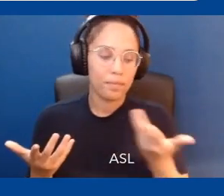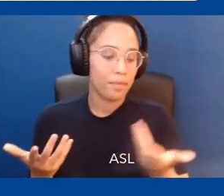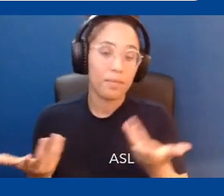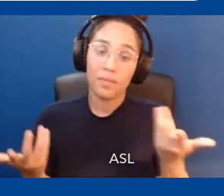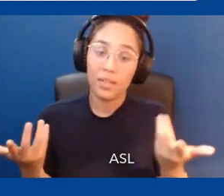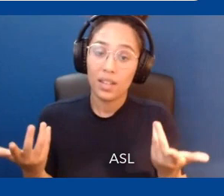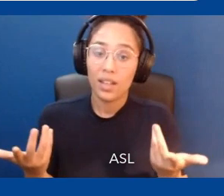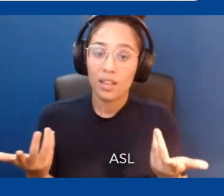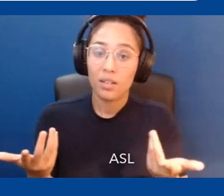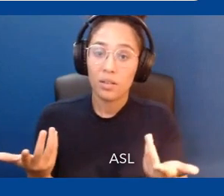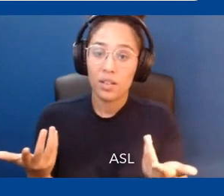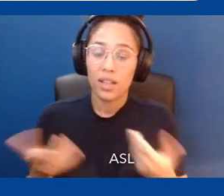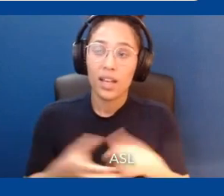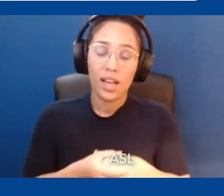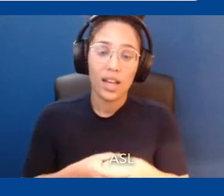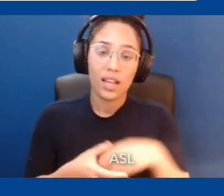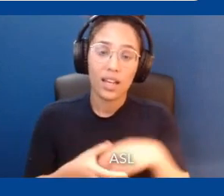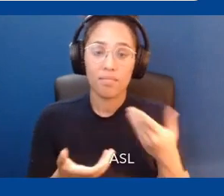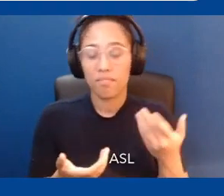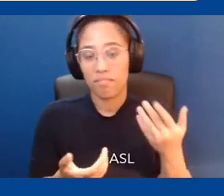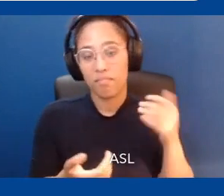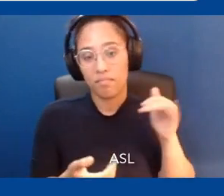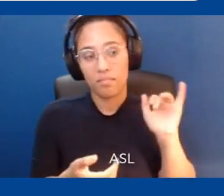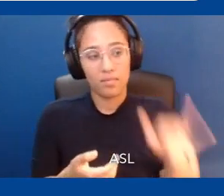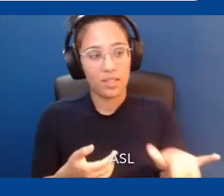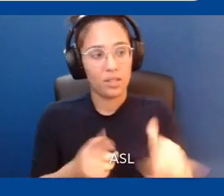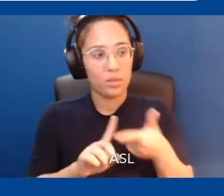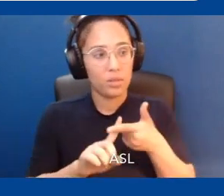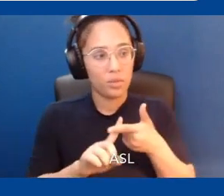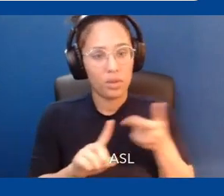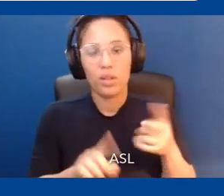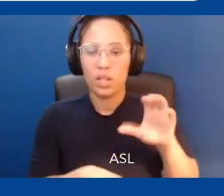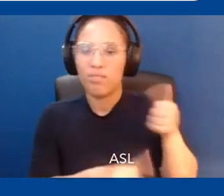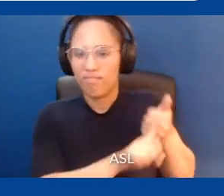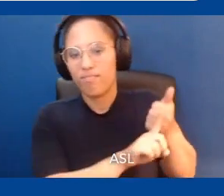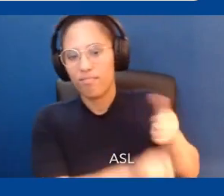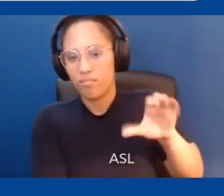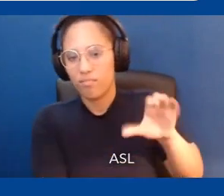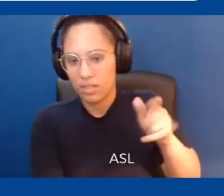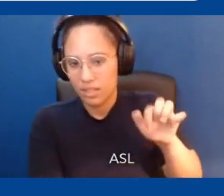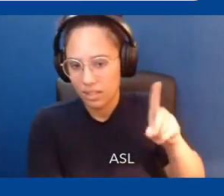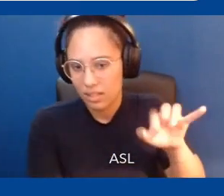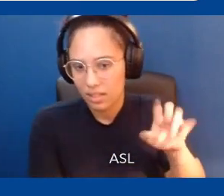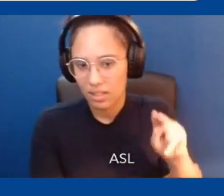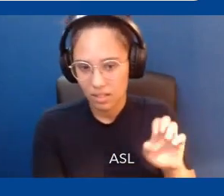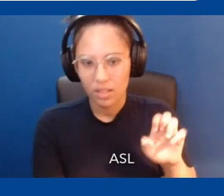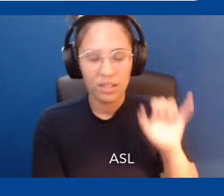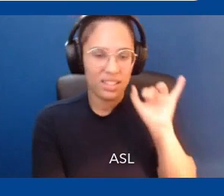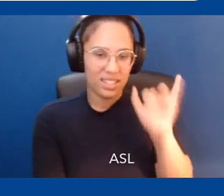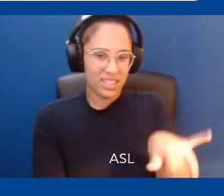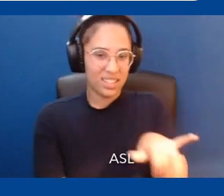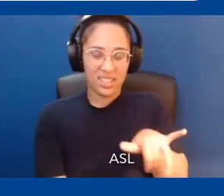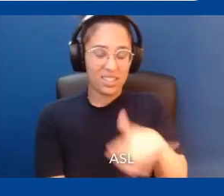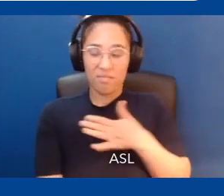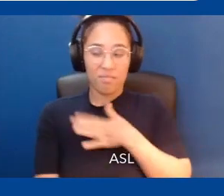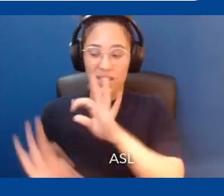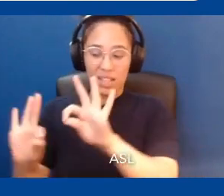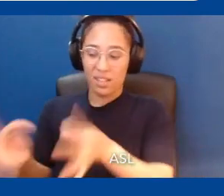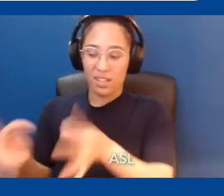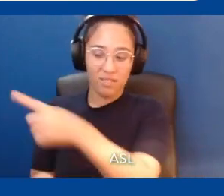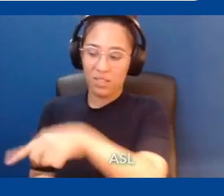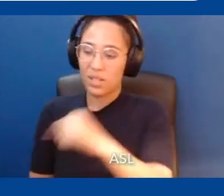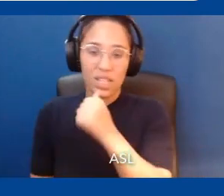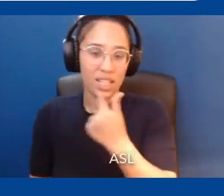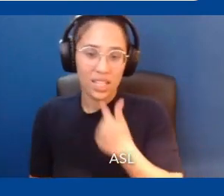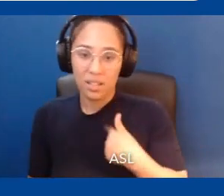the narrations of my family. So that was a secret. And Silence is a Falling Body.